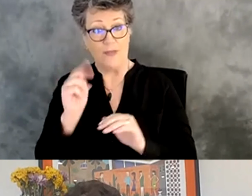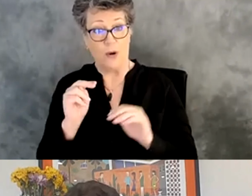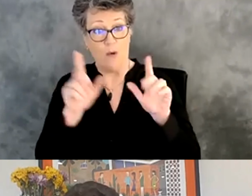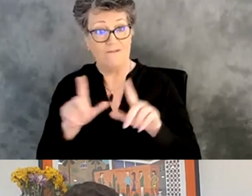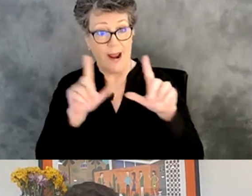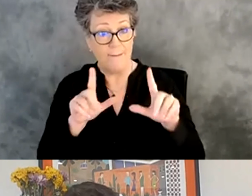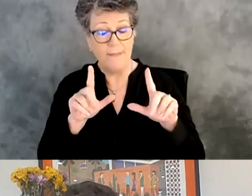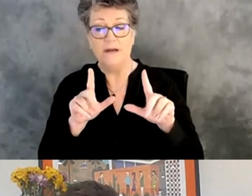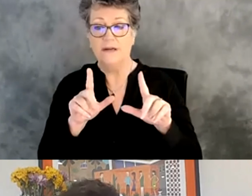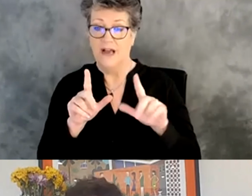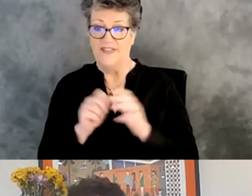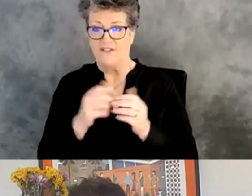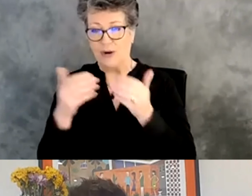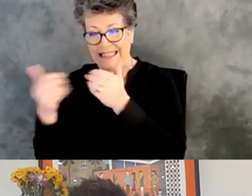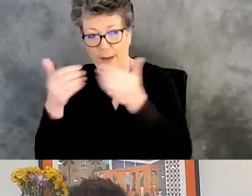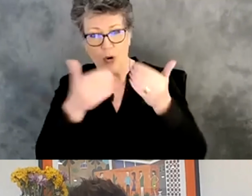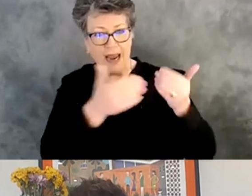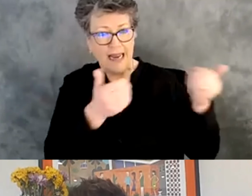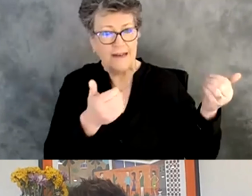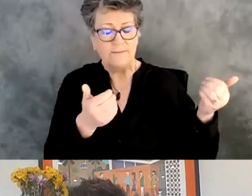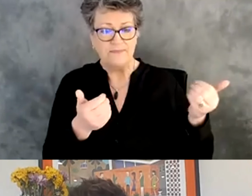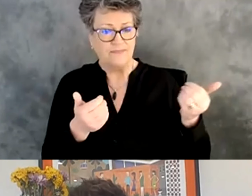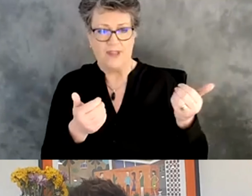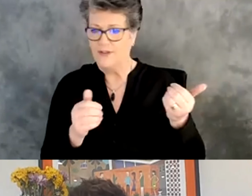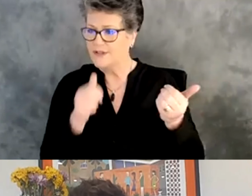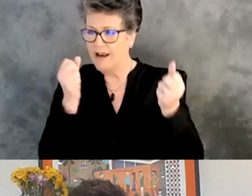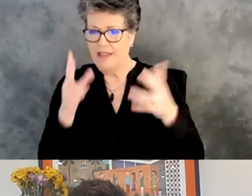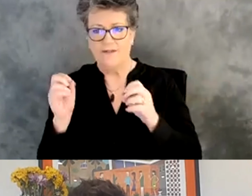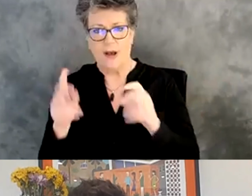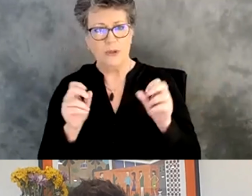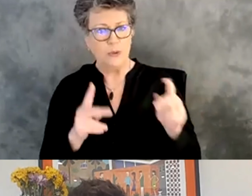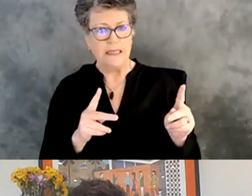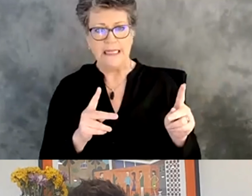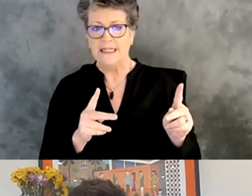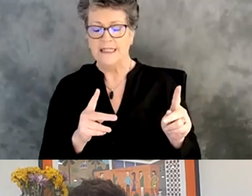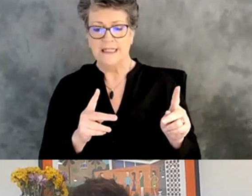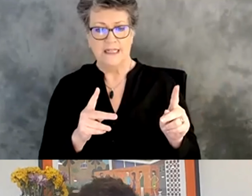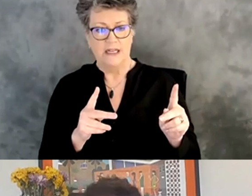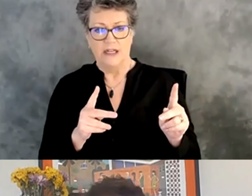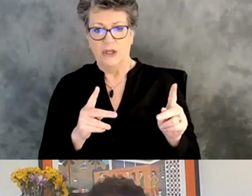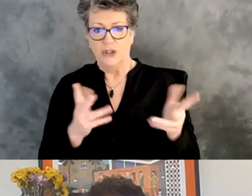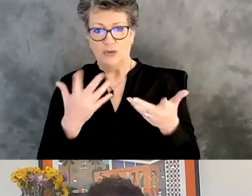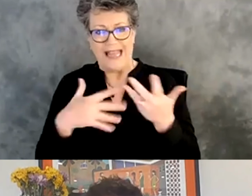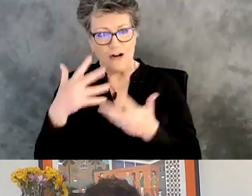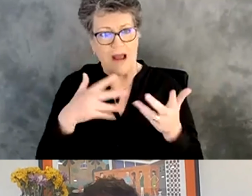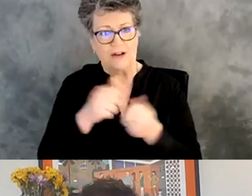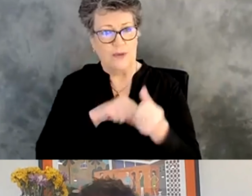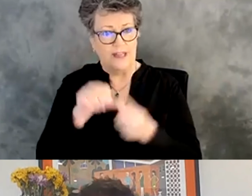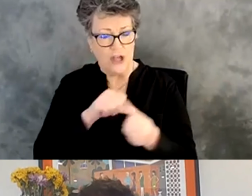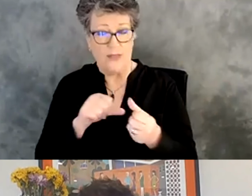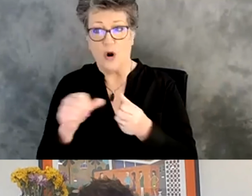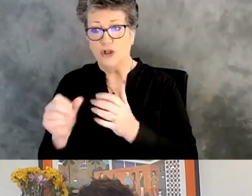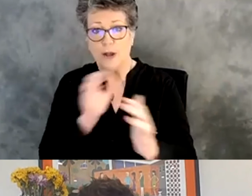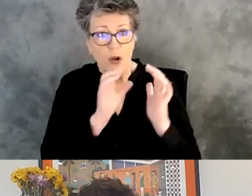They are siloed. There isn't always a lot of opportunity to interact with each other or to